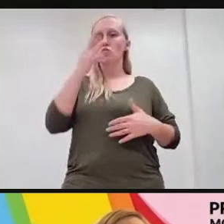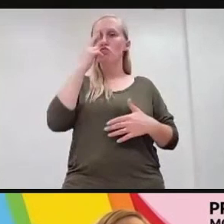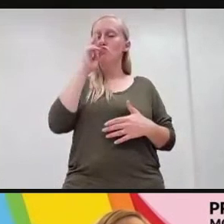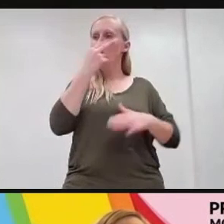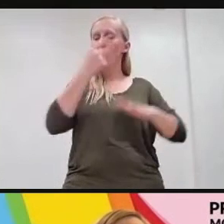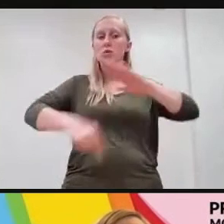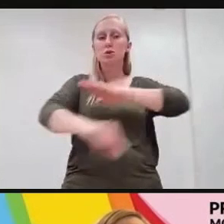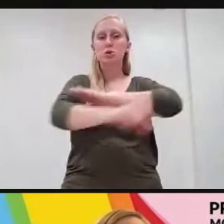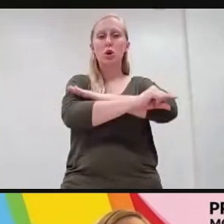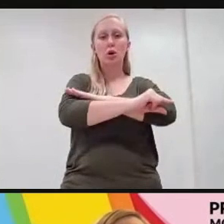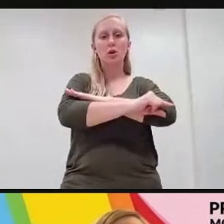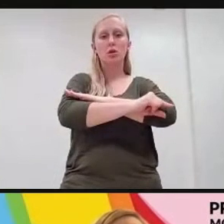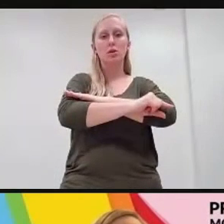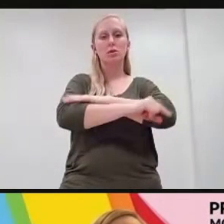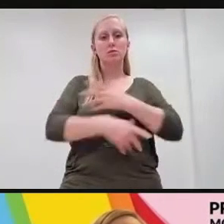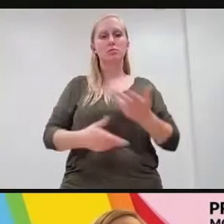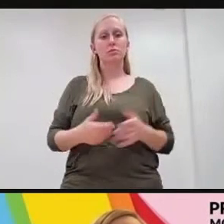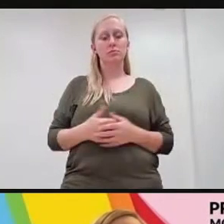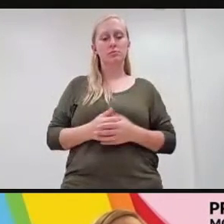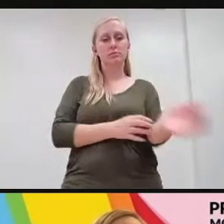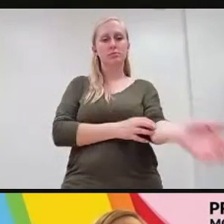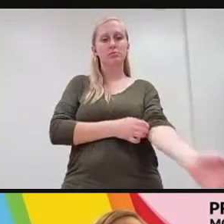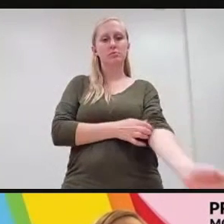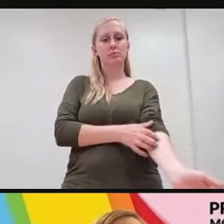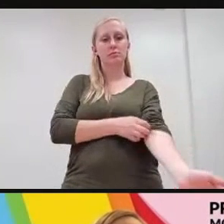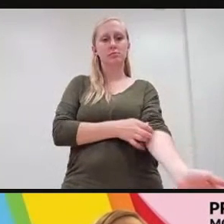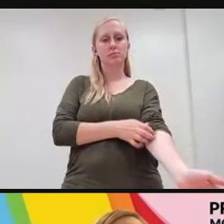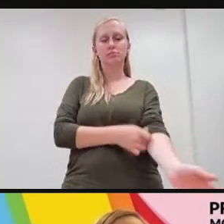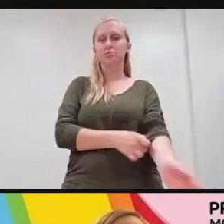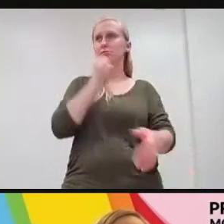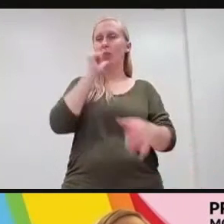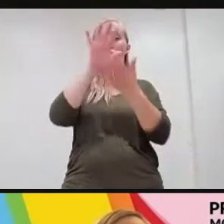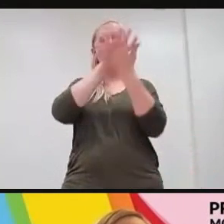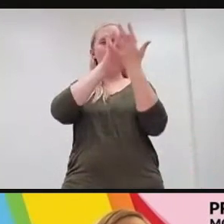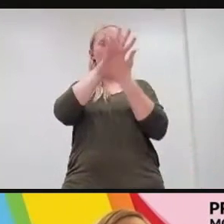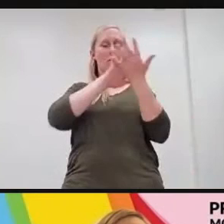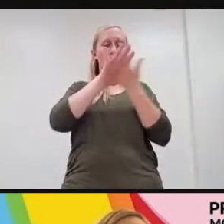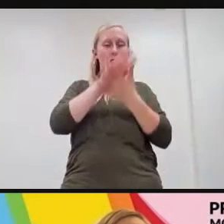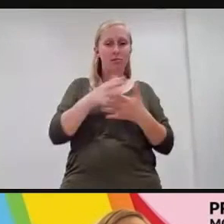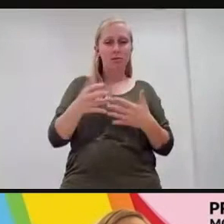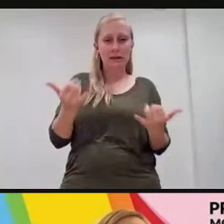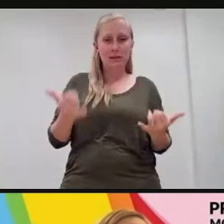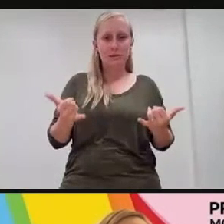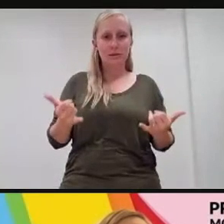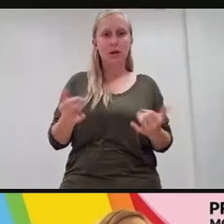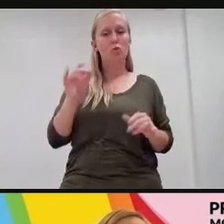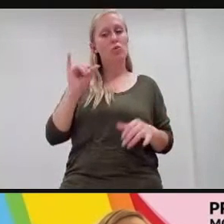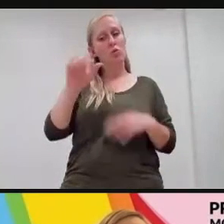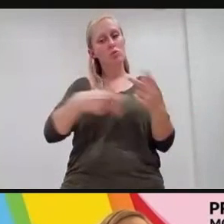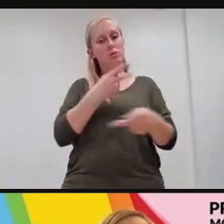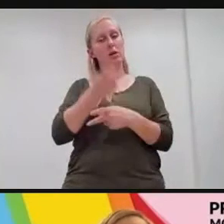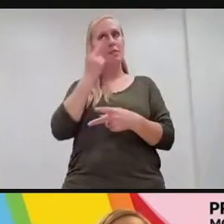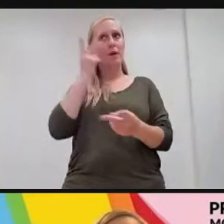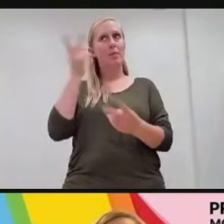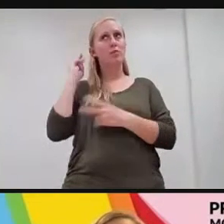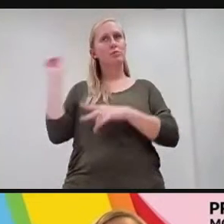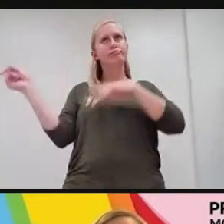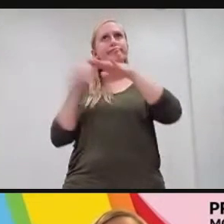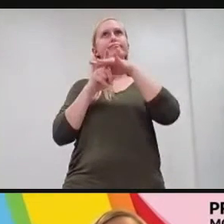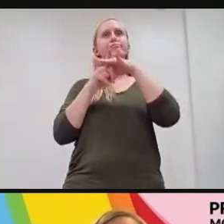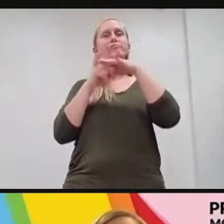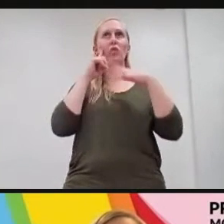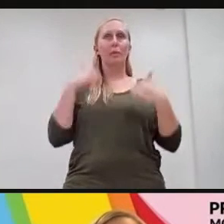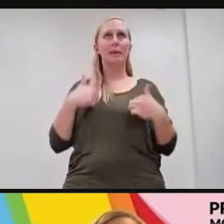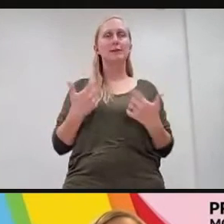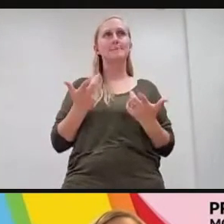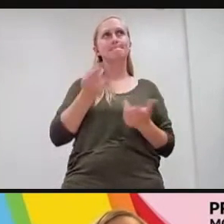And those days, Taj Mahal was not so crowded like what it is. So those are the kind of memories that keep coming back.